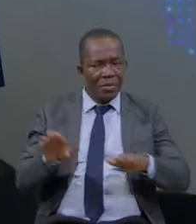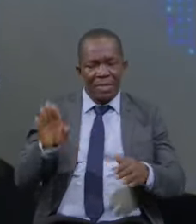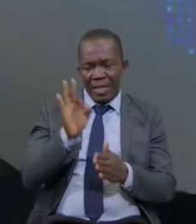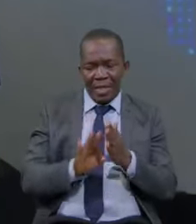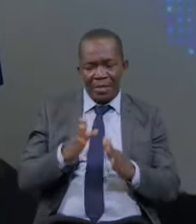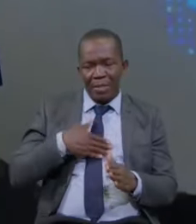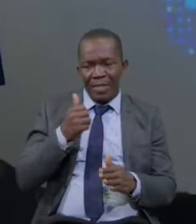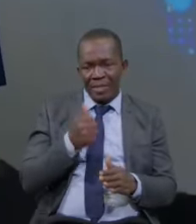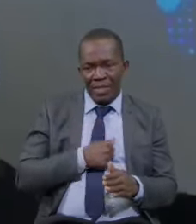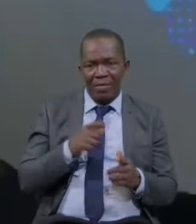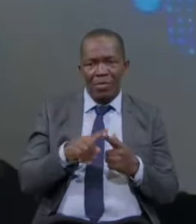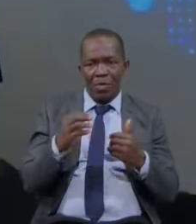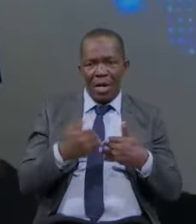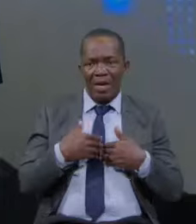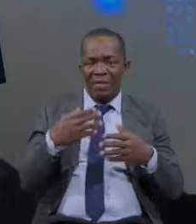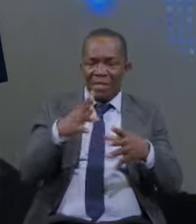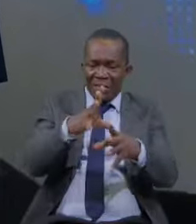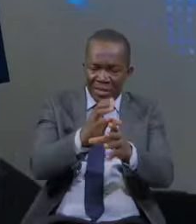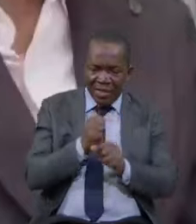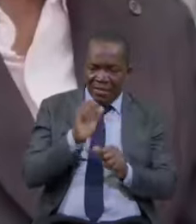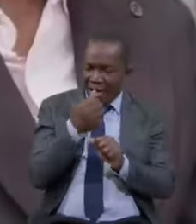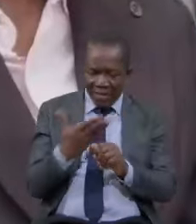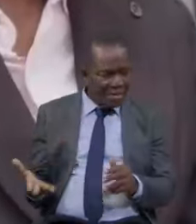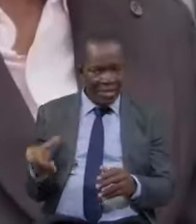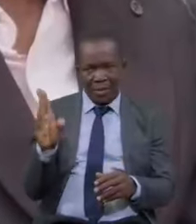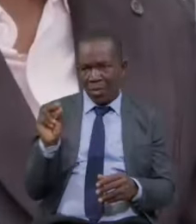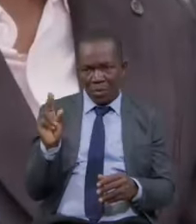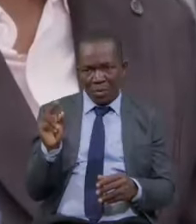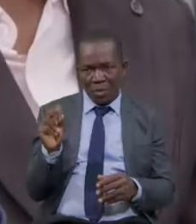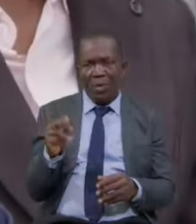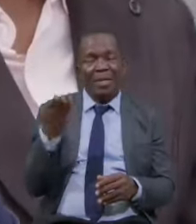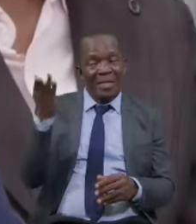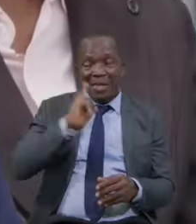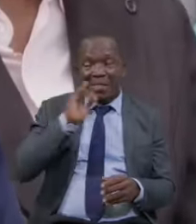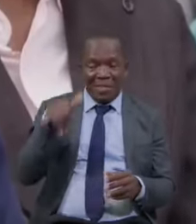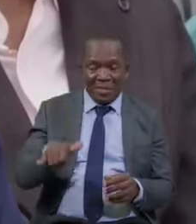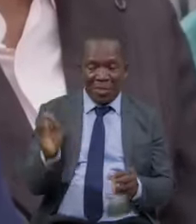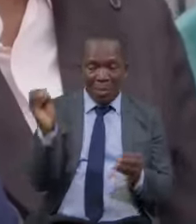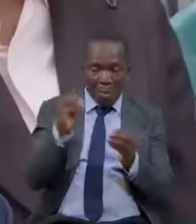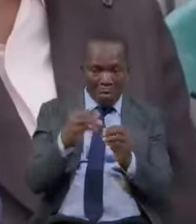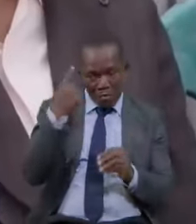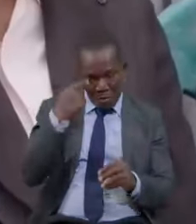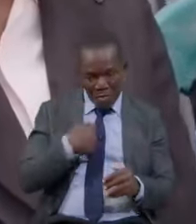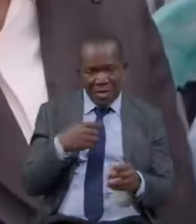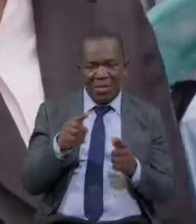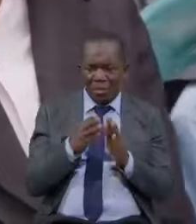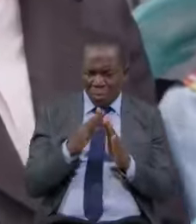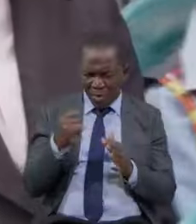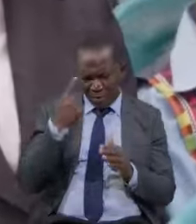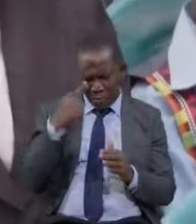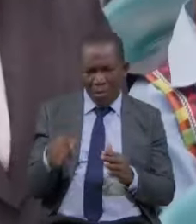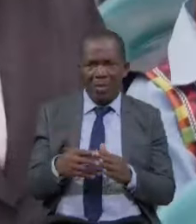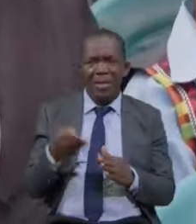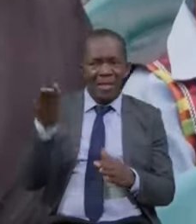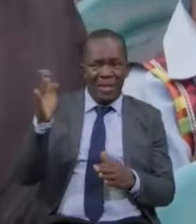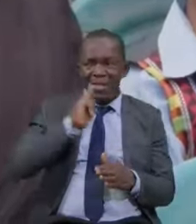still expecting. There's still more I'm praying for. There's still more I'm going to have. There is still more of